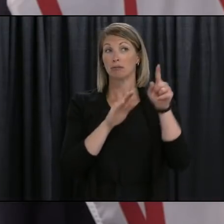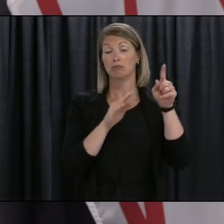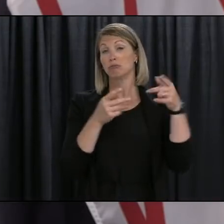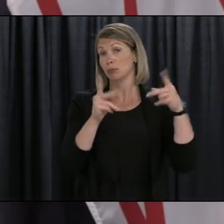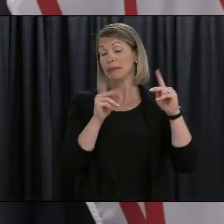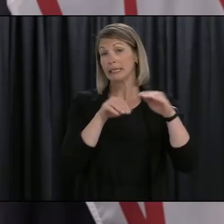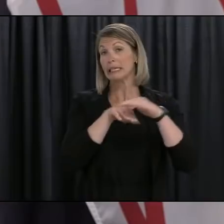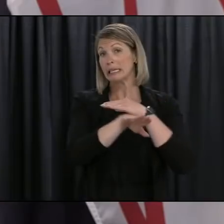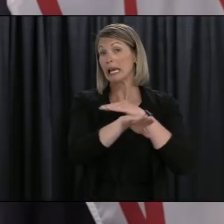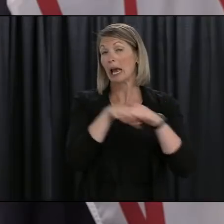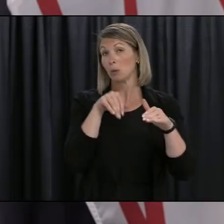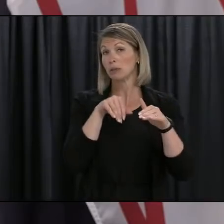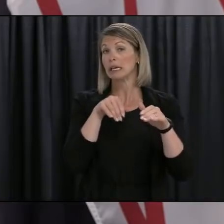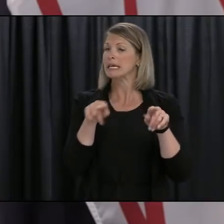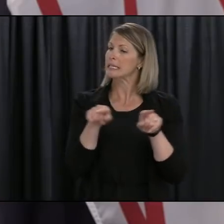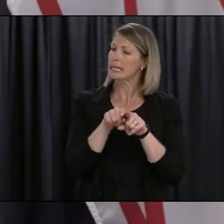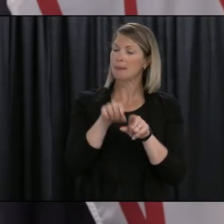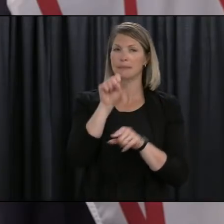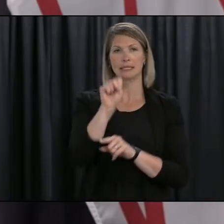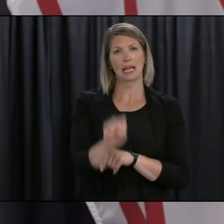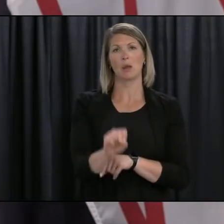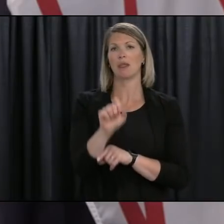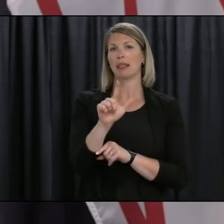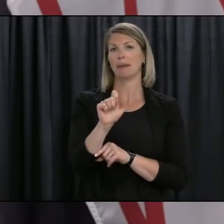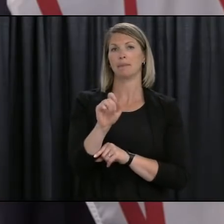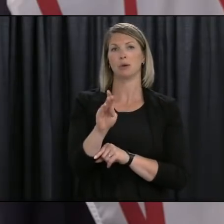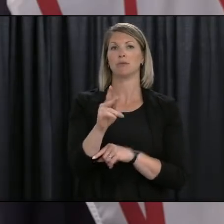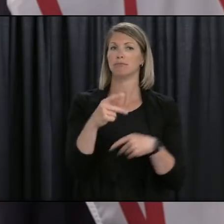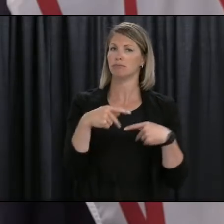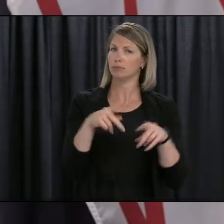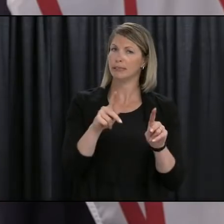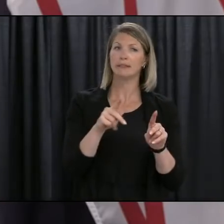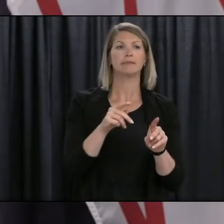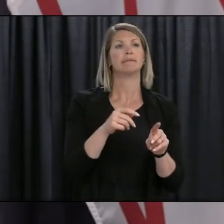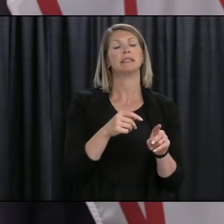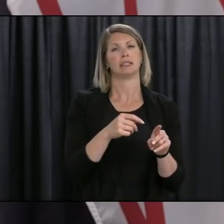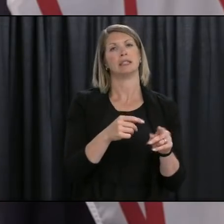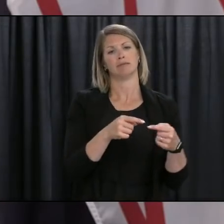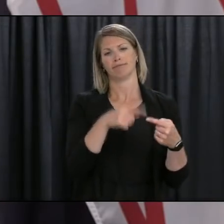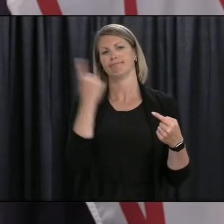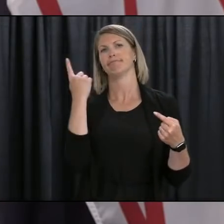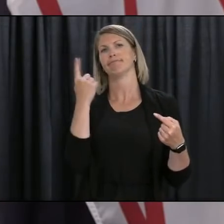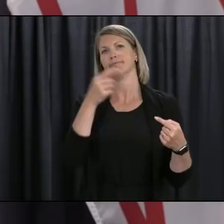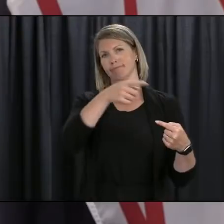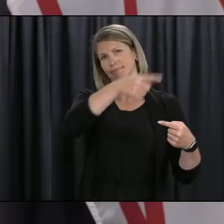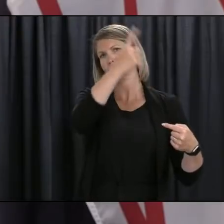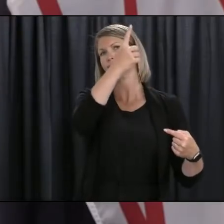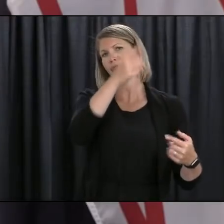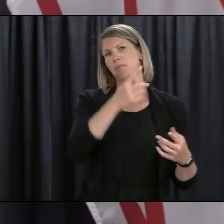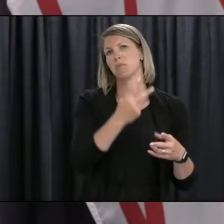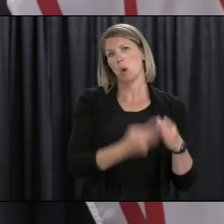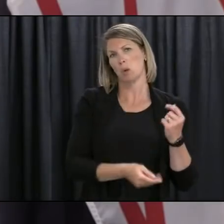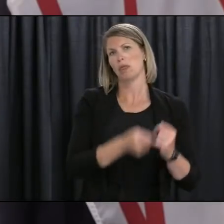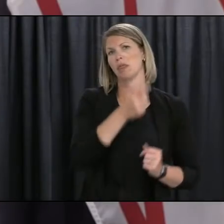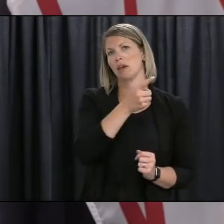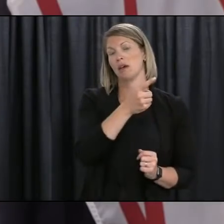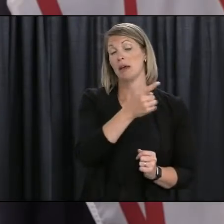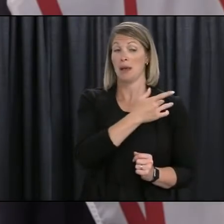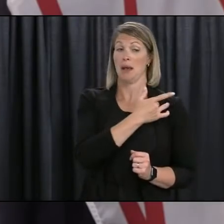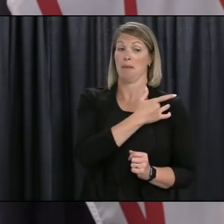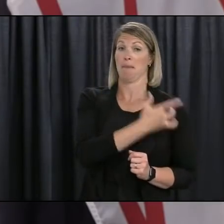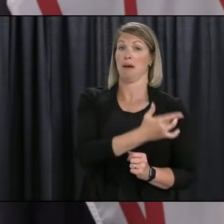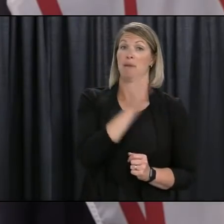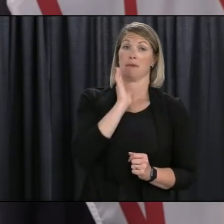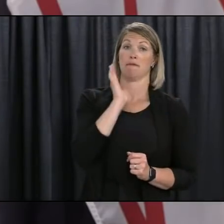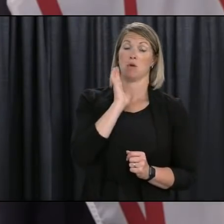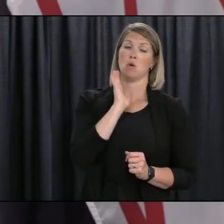South. So, this is where we are now as we open up those what have been typically, and historically been commercial and both